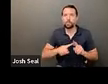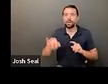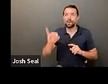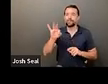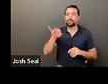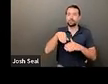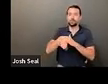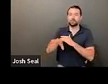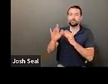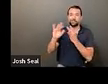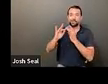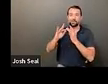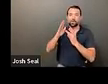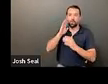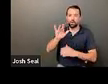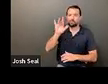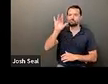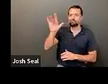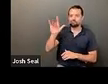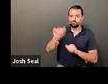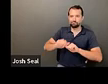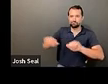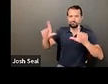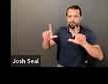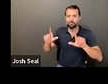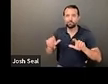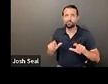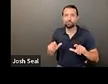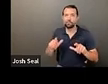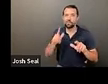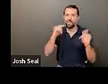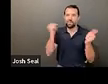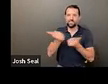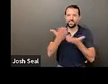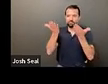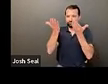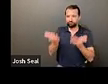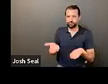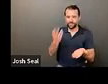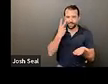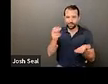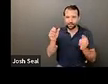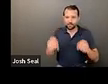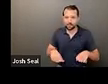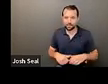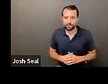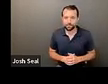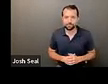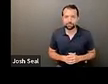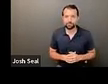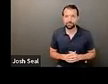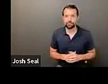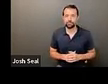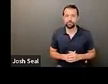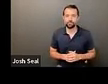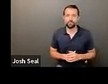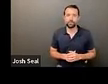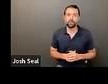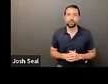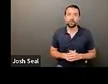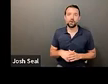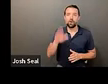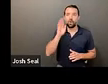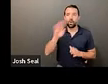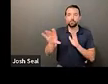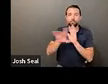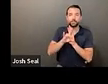will take you to this, and you can see what you will find on this page. You will find our office